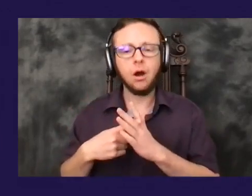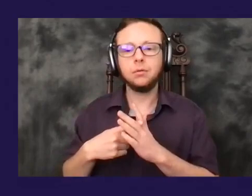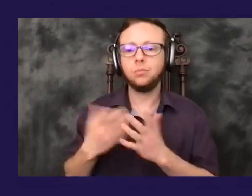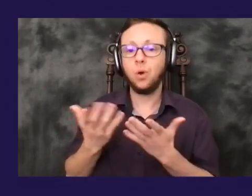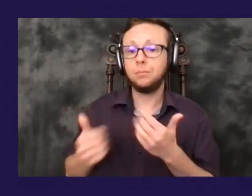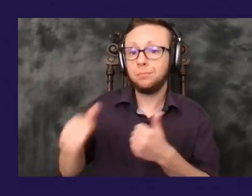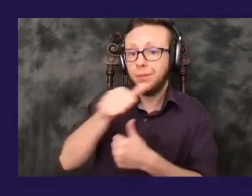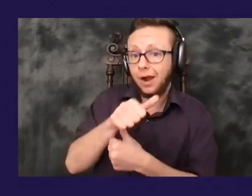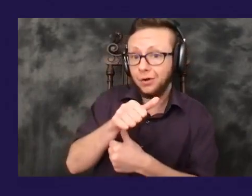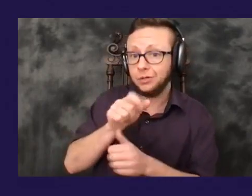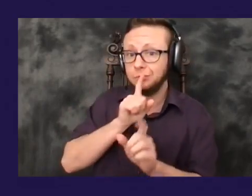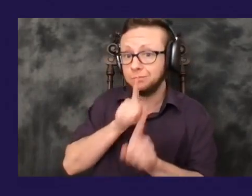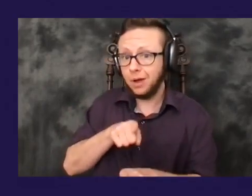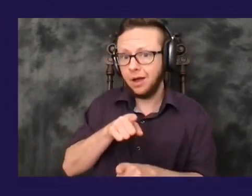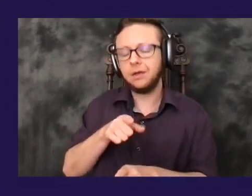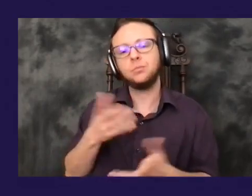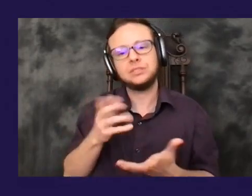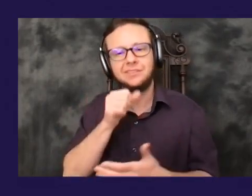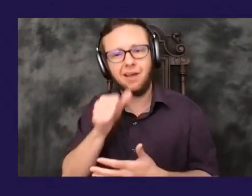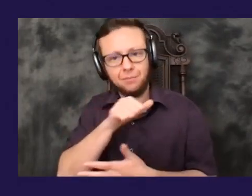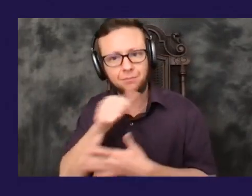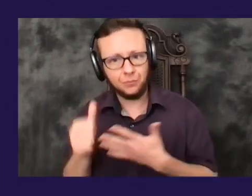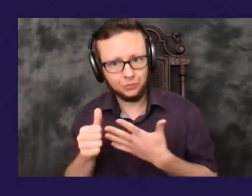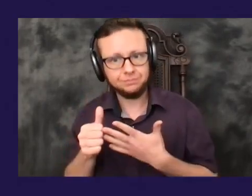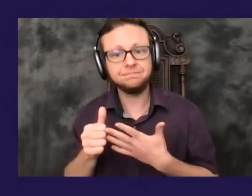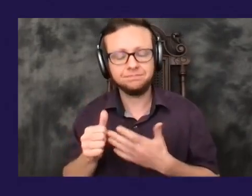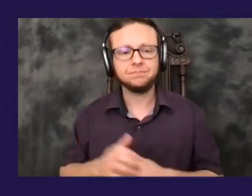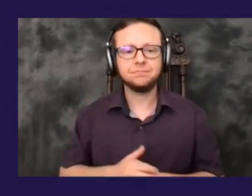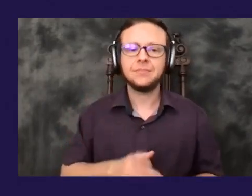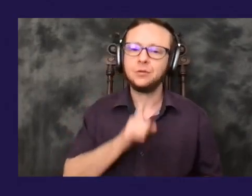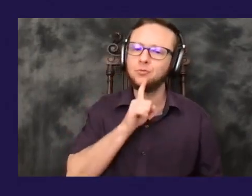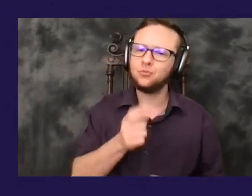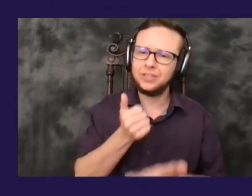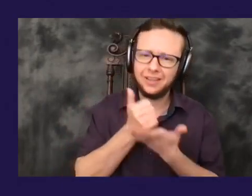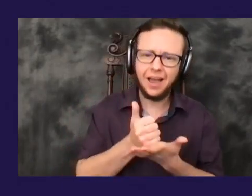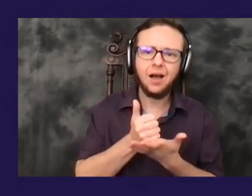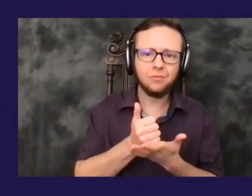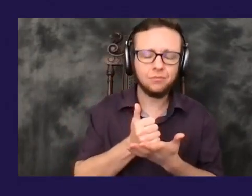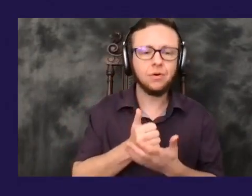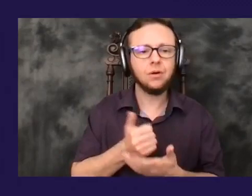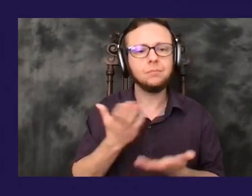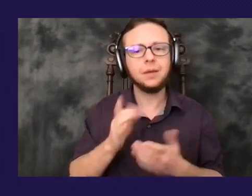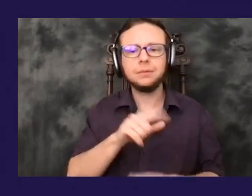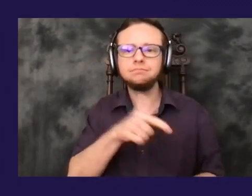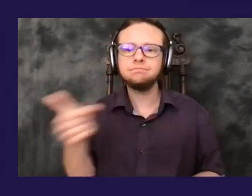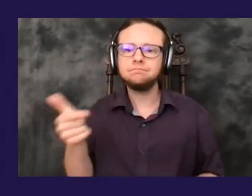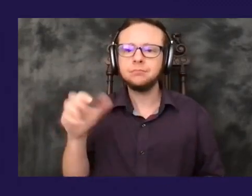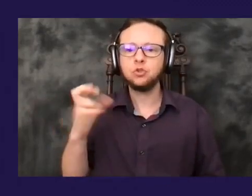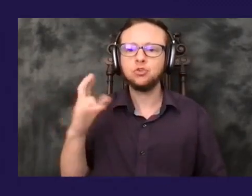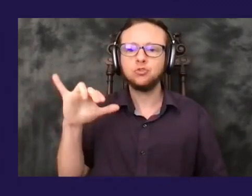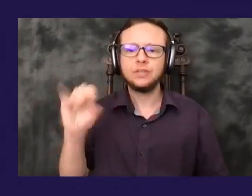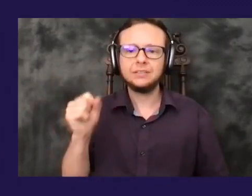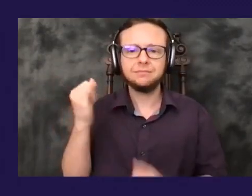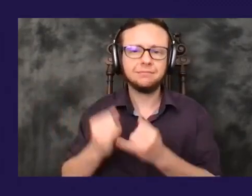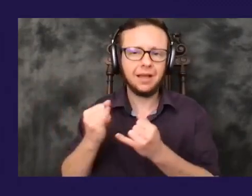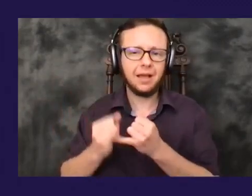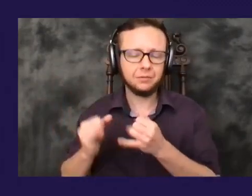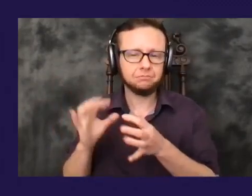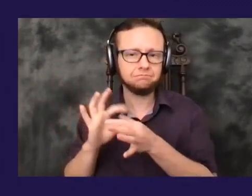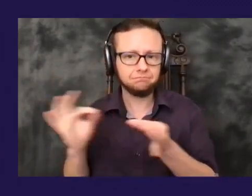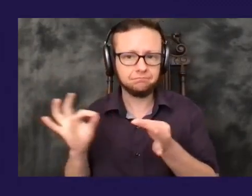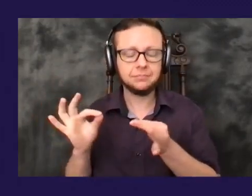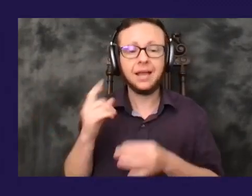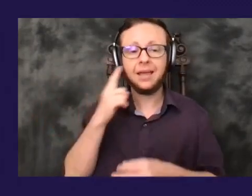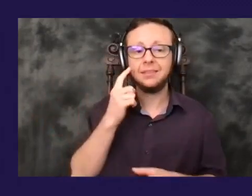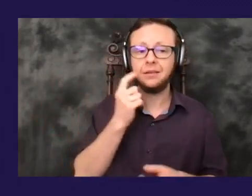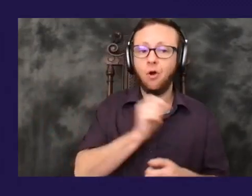respond to and what's not. That's really helpful. And maybe to pitch it over to Chris for a kind of a final word. I think all of us who've worked in this space